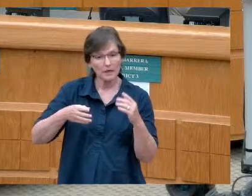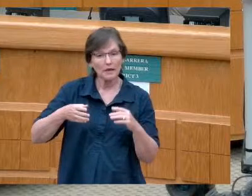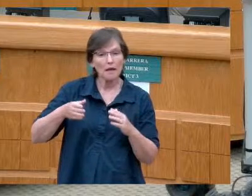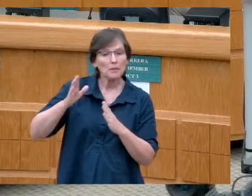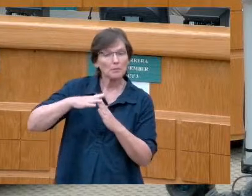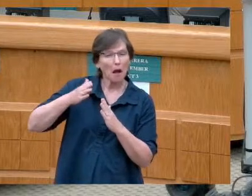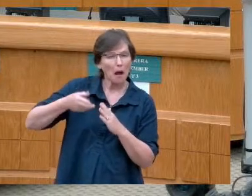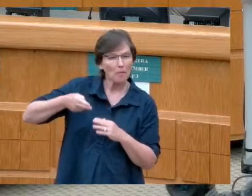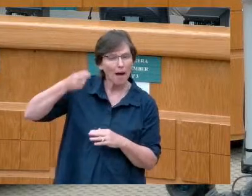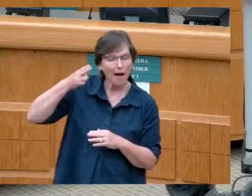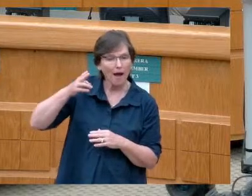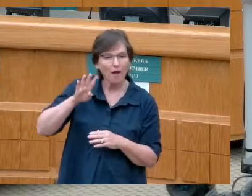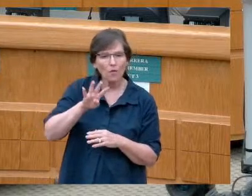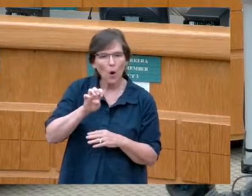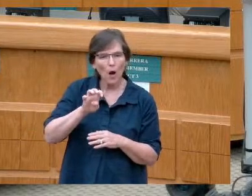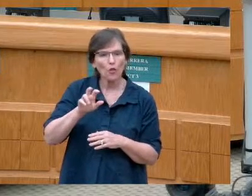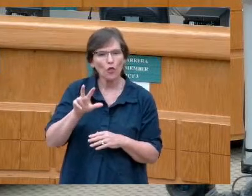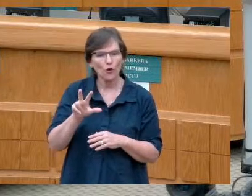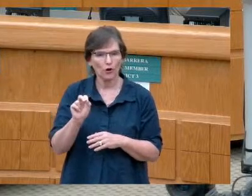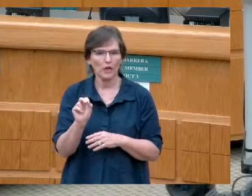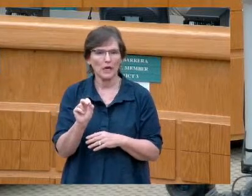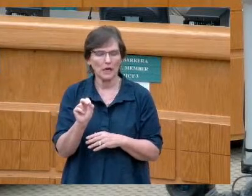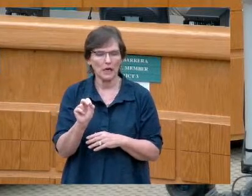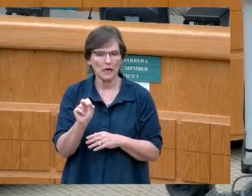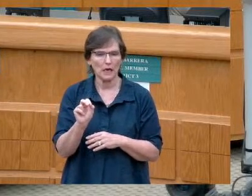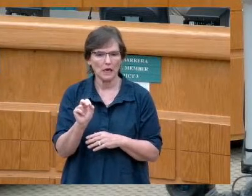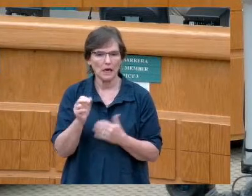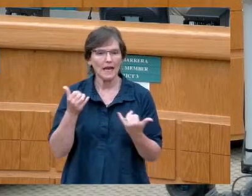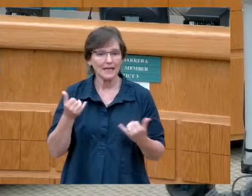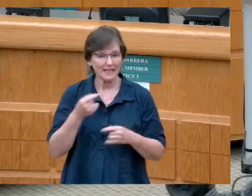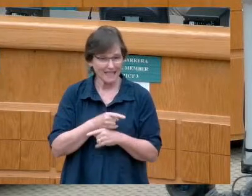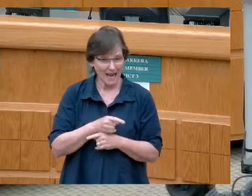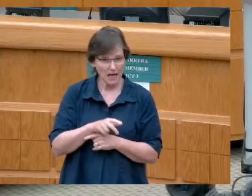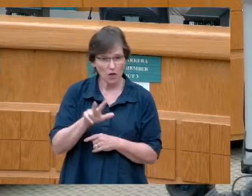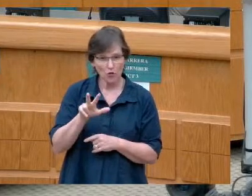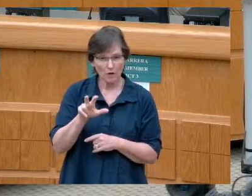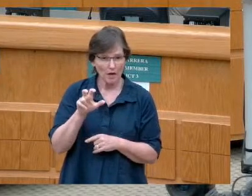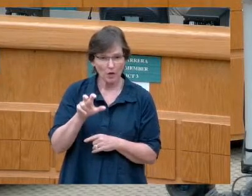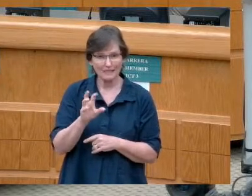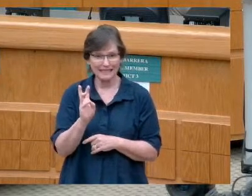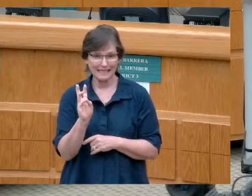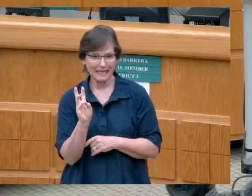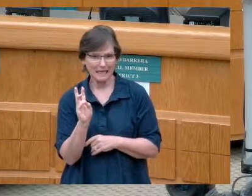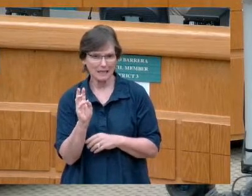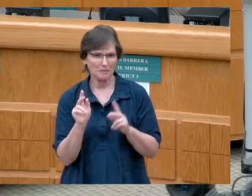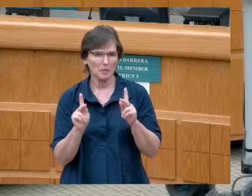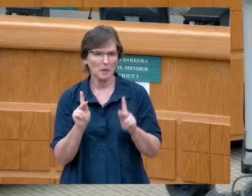ago. Today we're at 306, so about